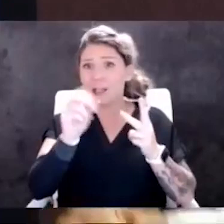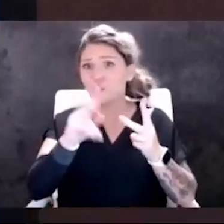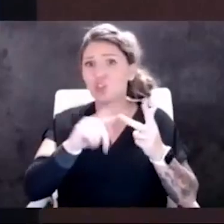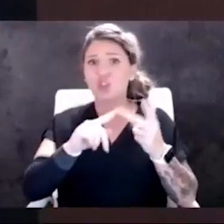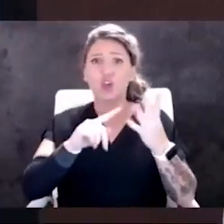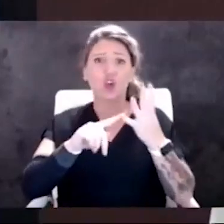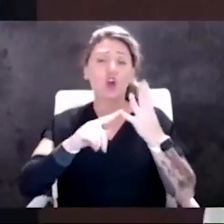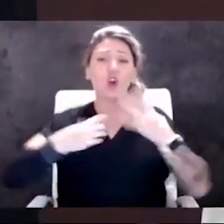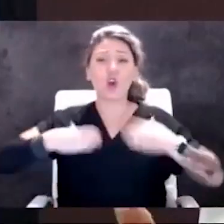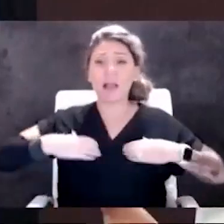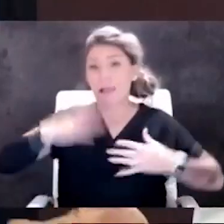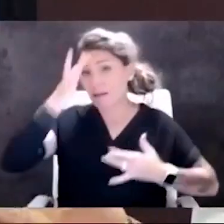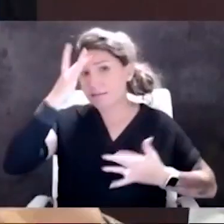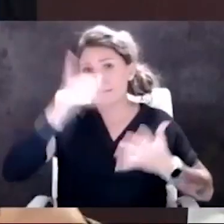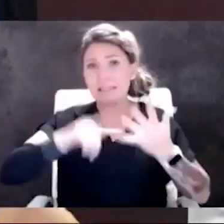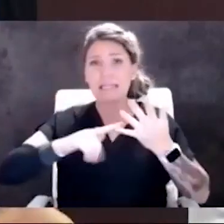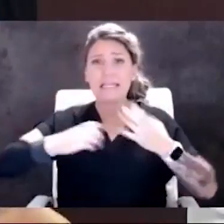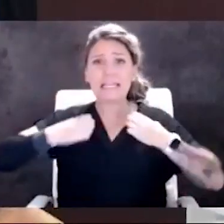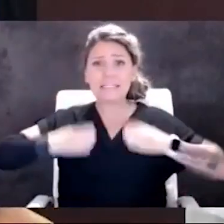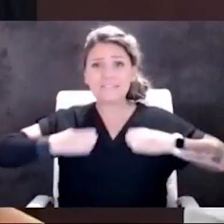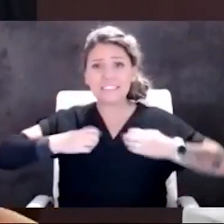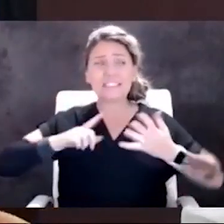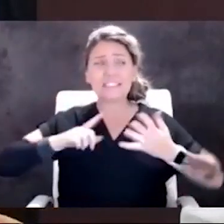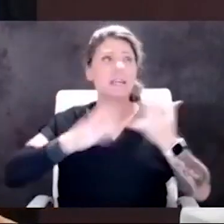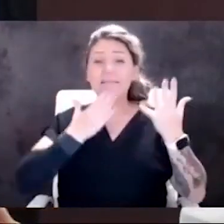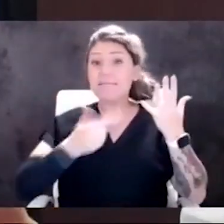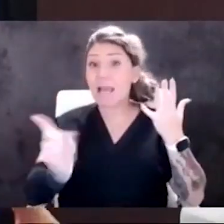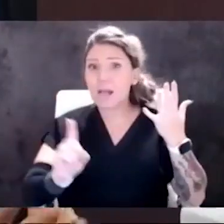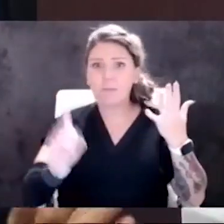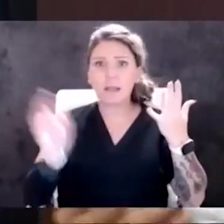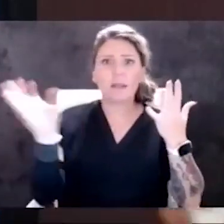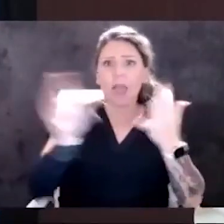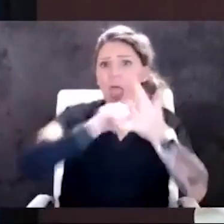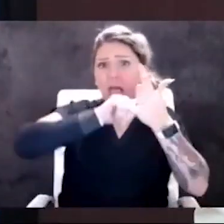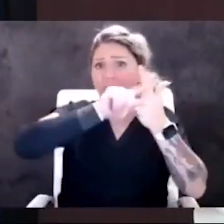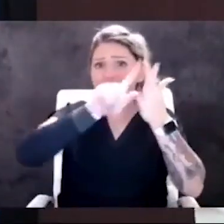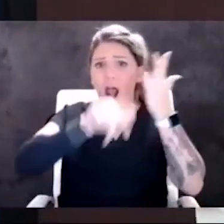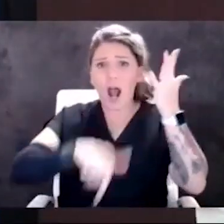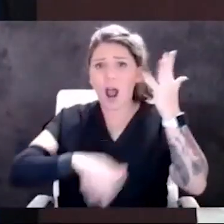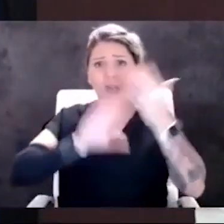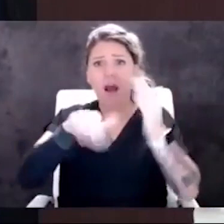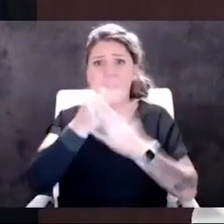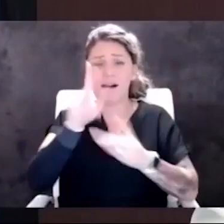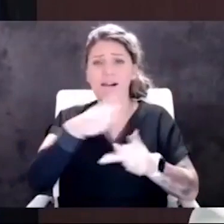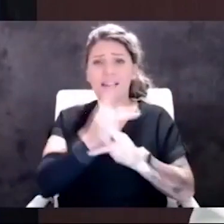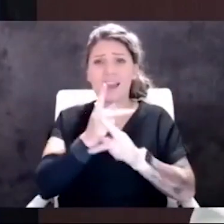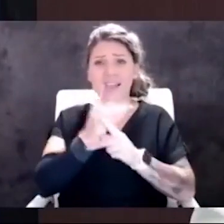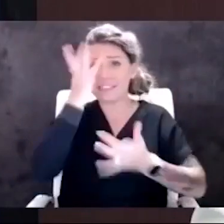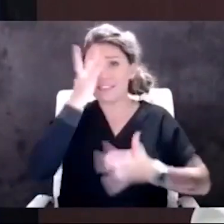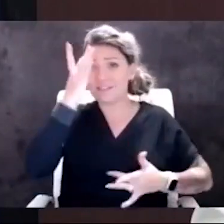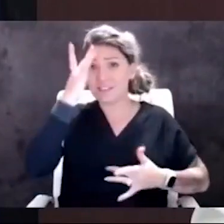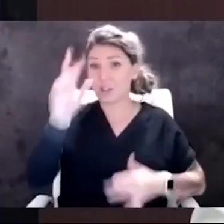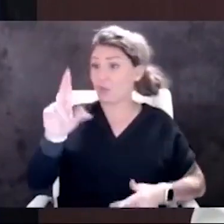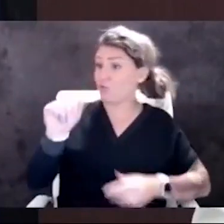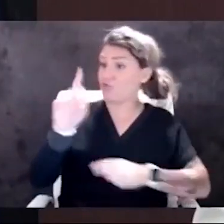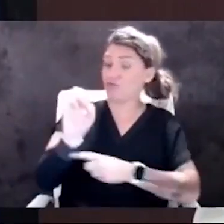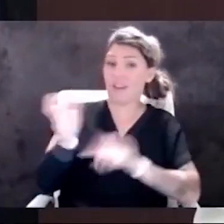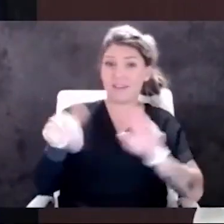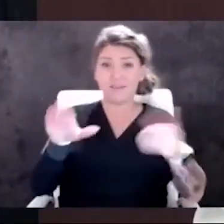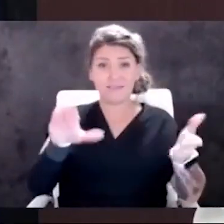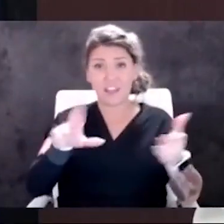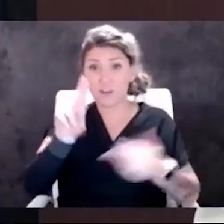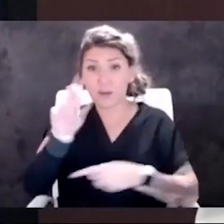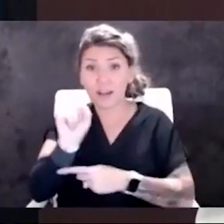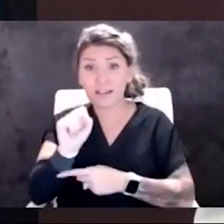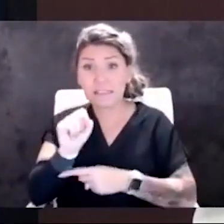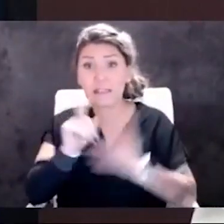emphysema, diabetes. And we have all sorts of diseases here in the hospital. What we know is the rate of death for the United States has